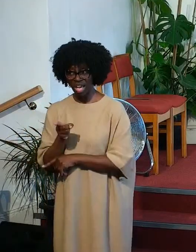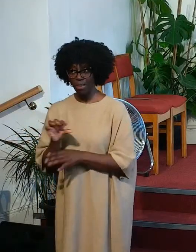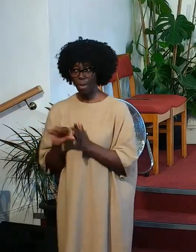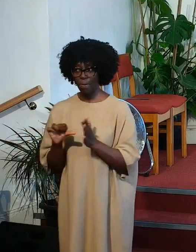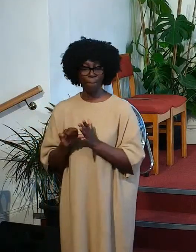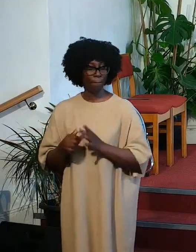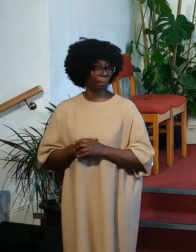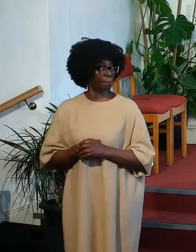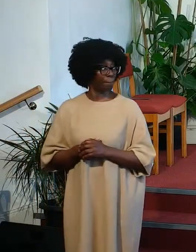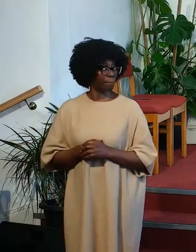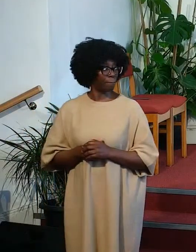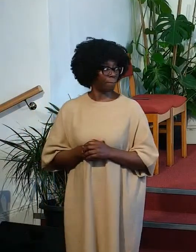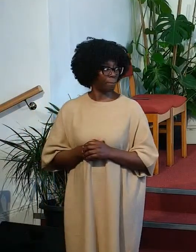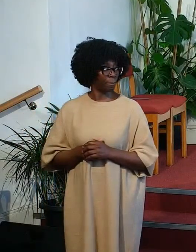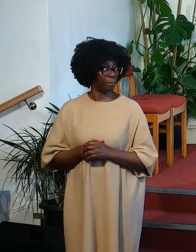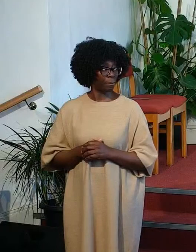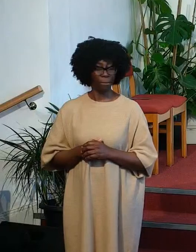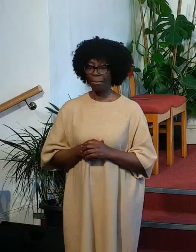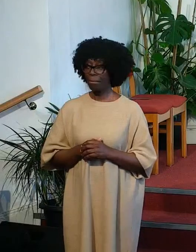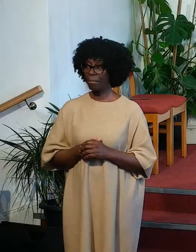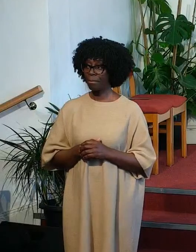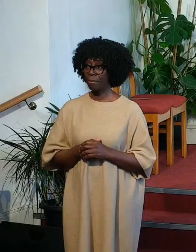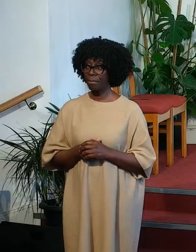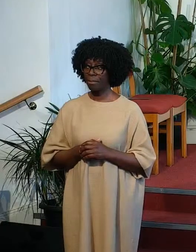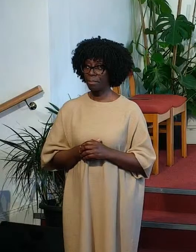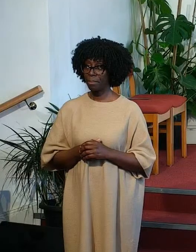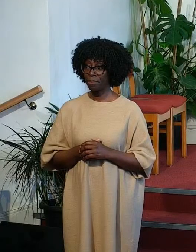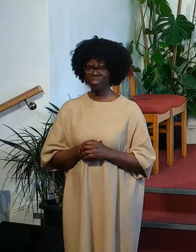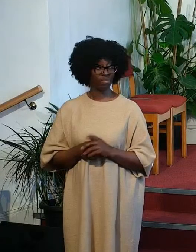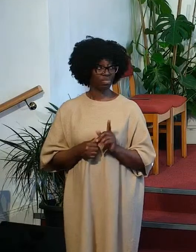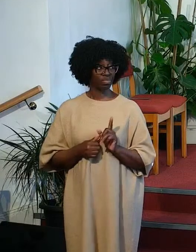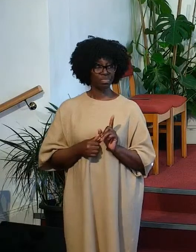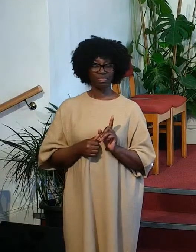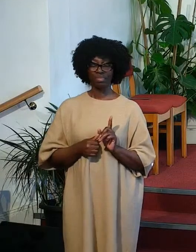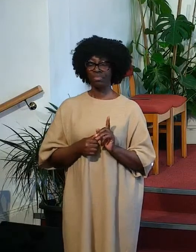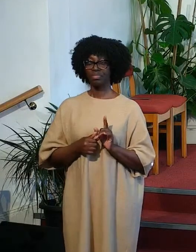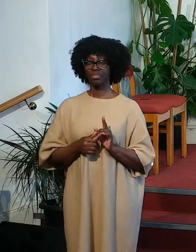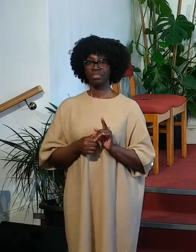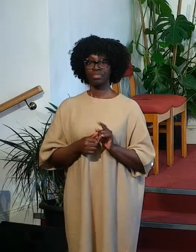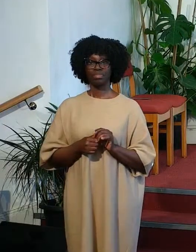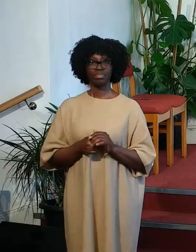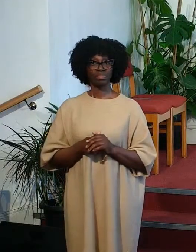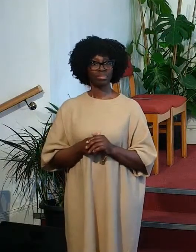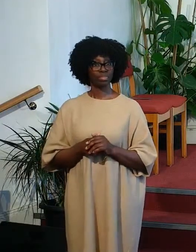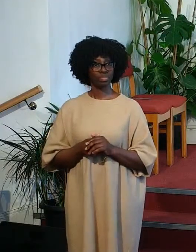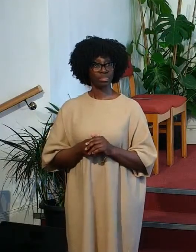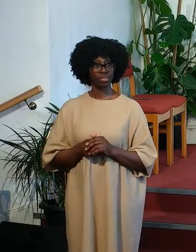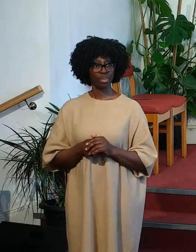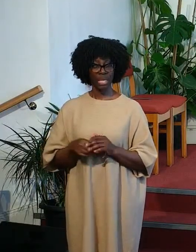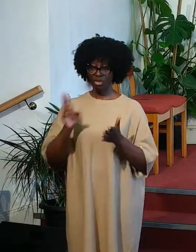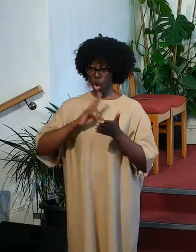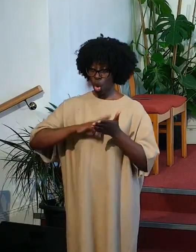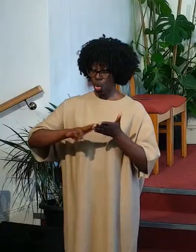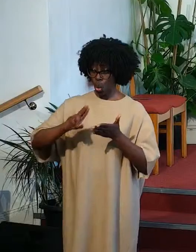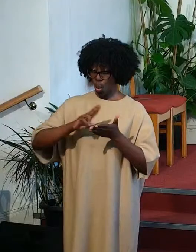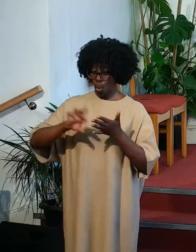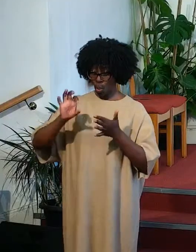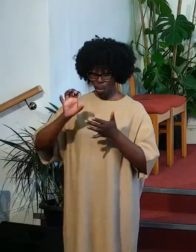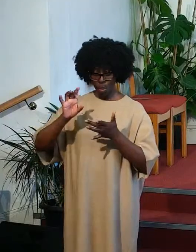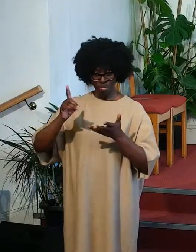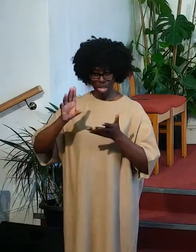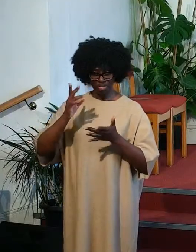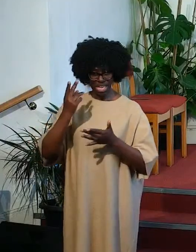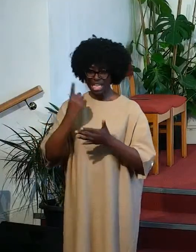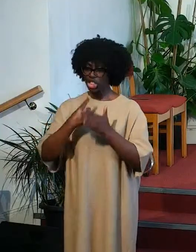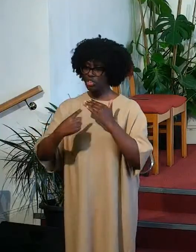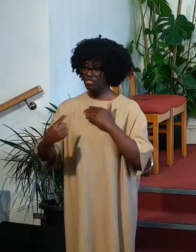And I dare say, if you take a normal individual, and as I say, put them in an environment where they don't understand, if you get